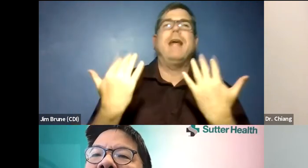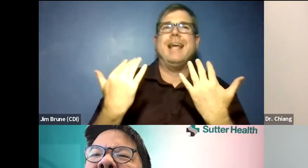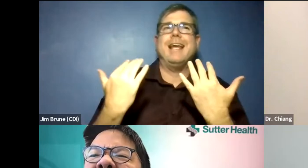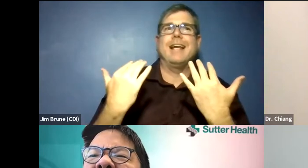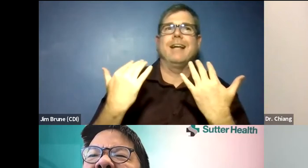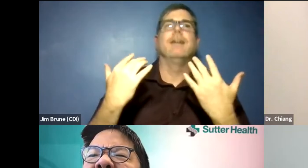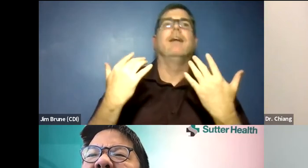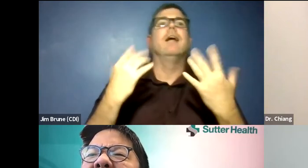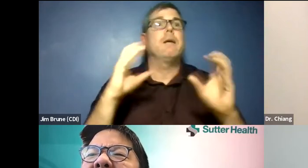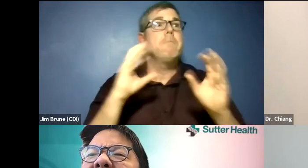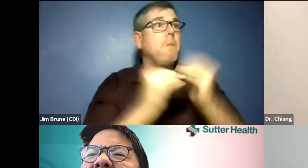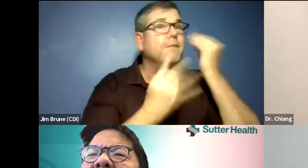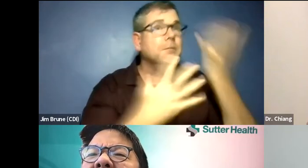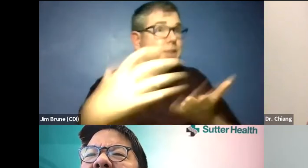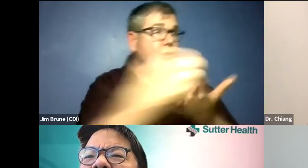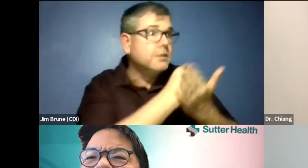governmental agencies.